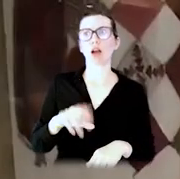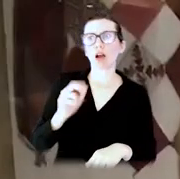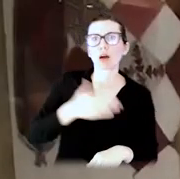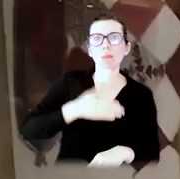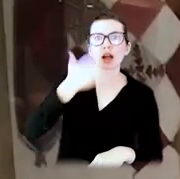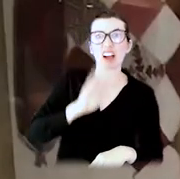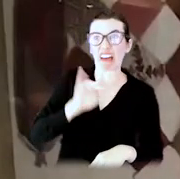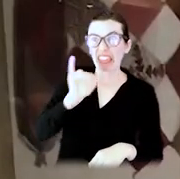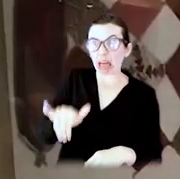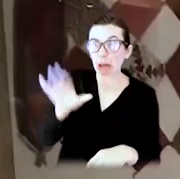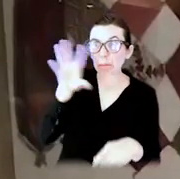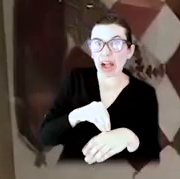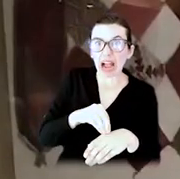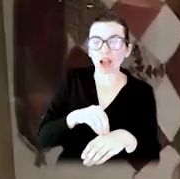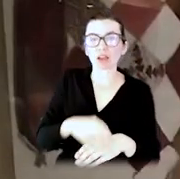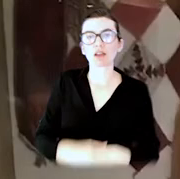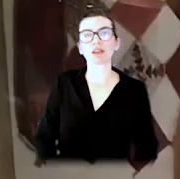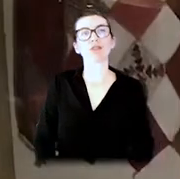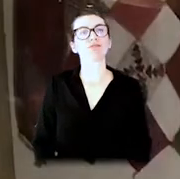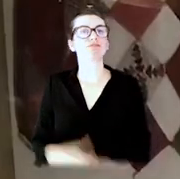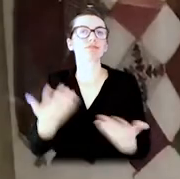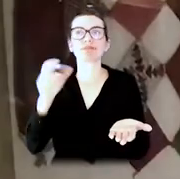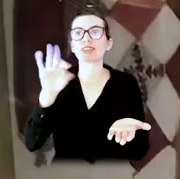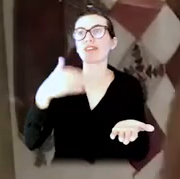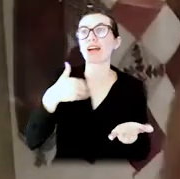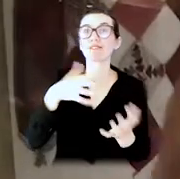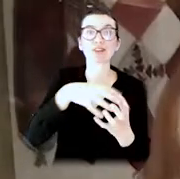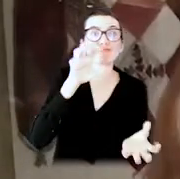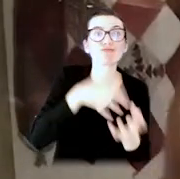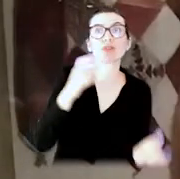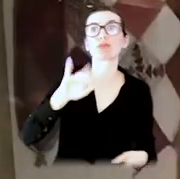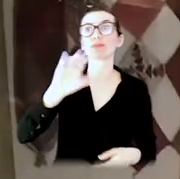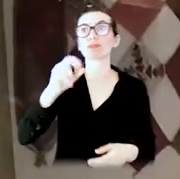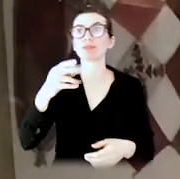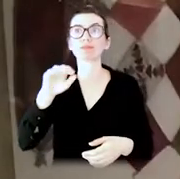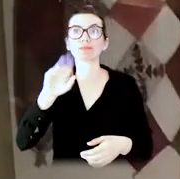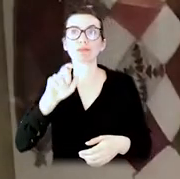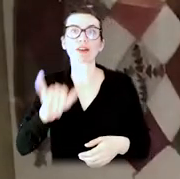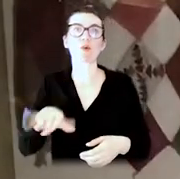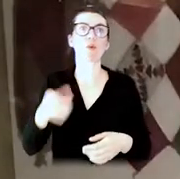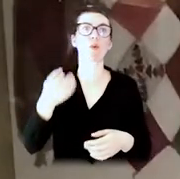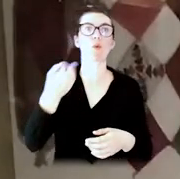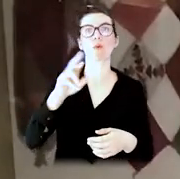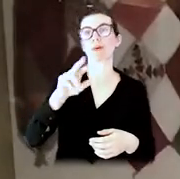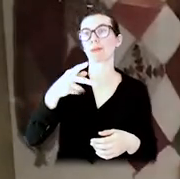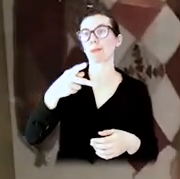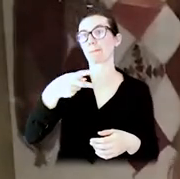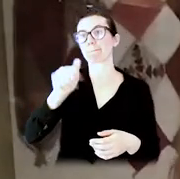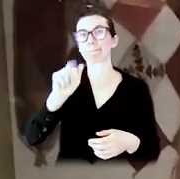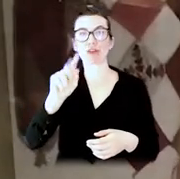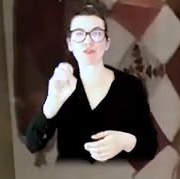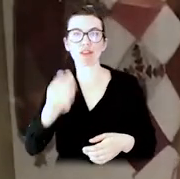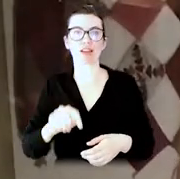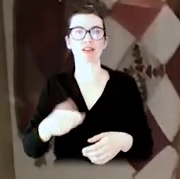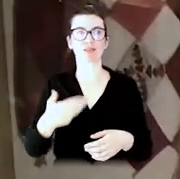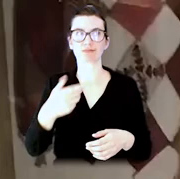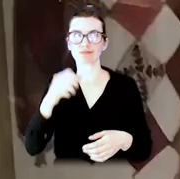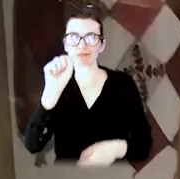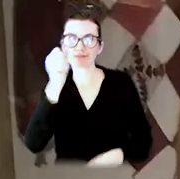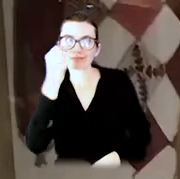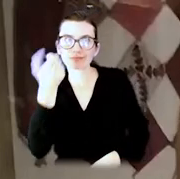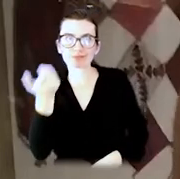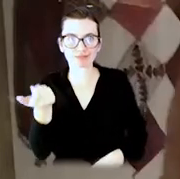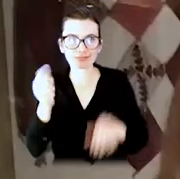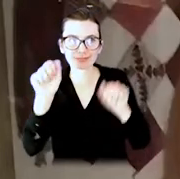that bite? And like, if I have an alligator, the bush baby or parrot, be like, well, yeah, they can bite. And then the